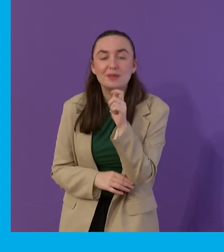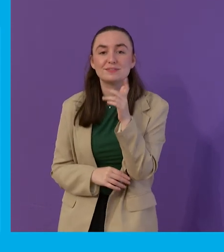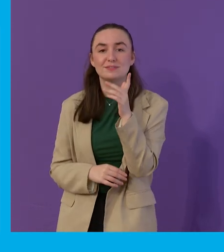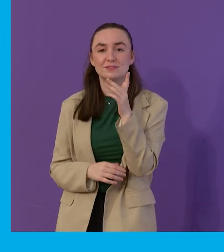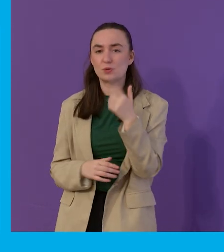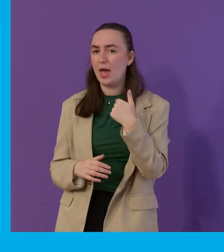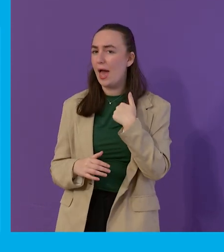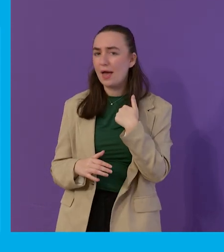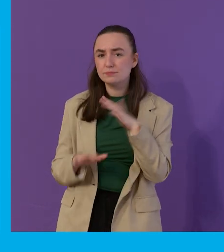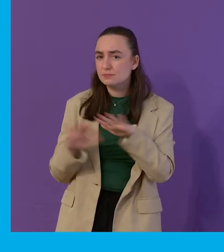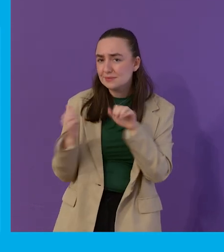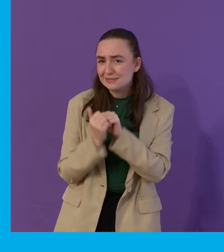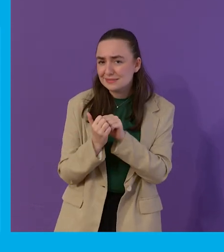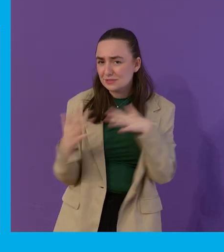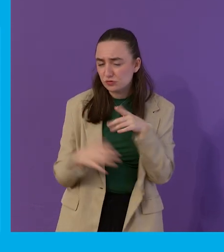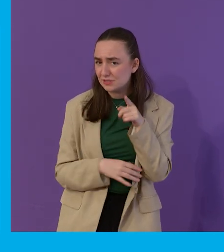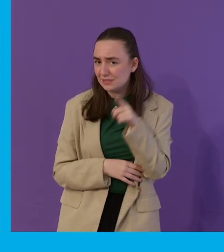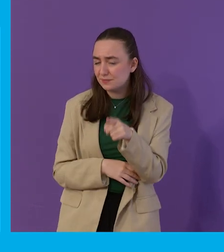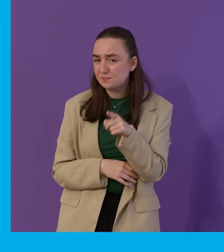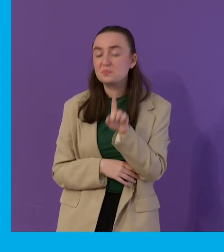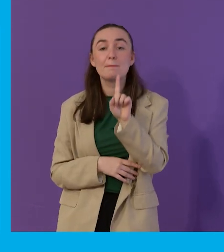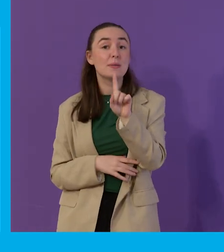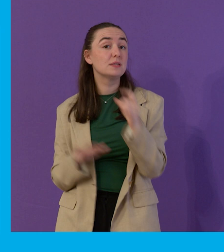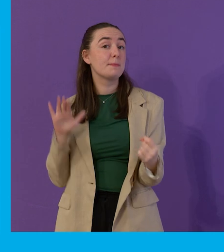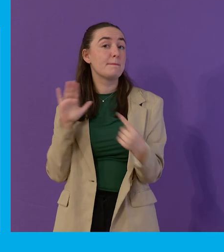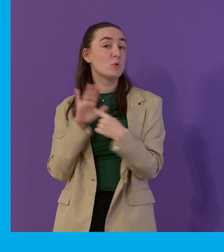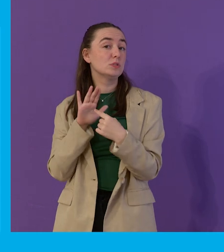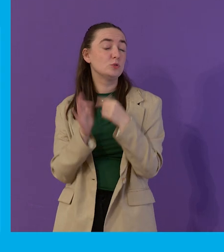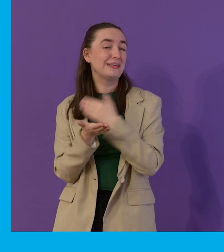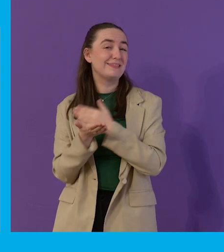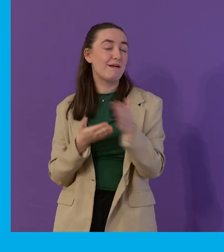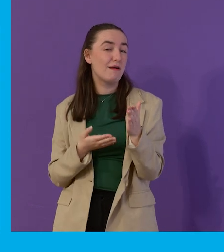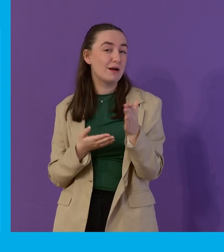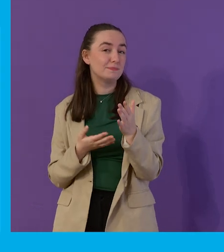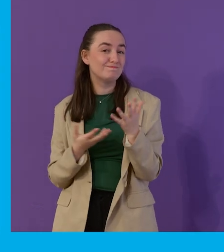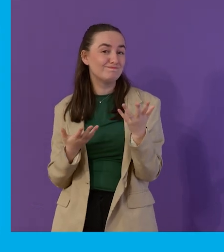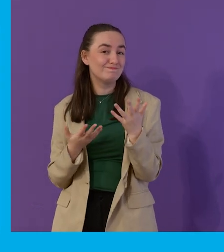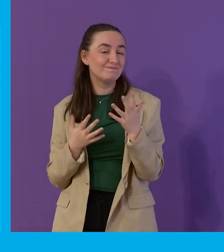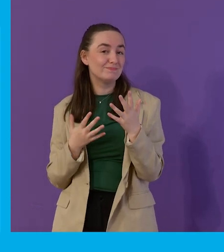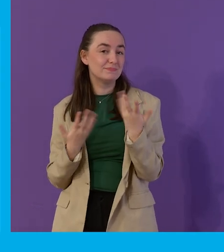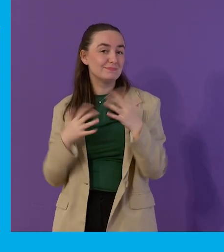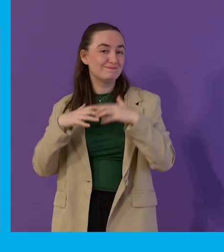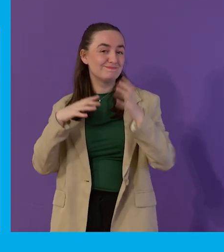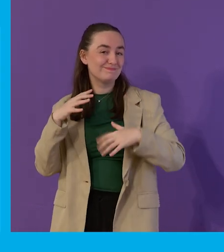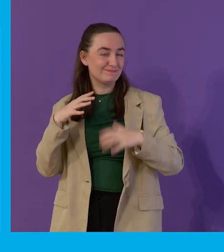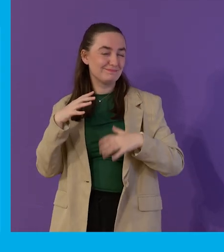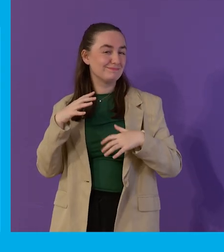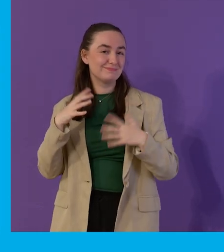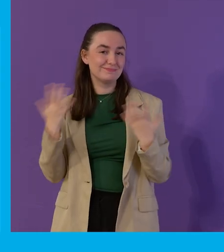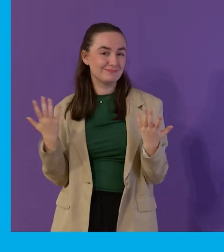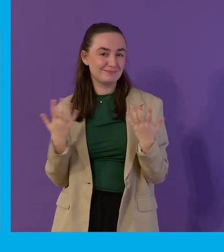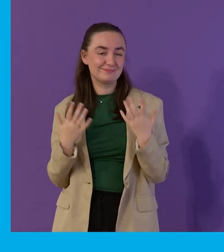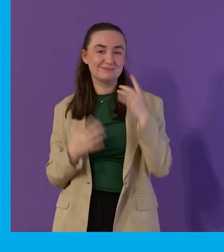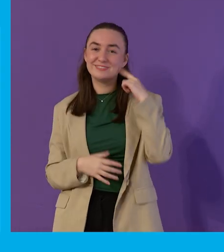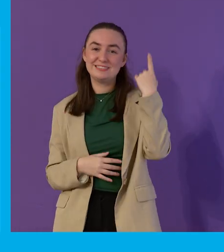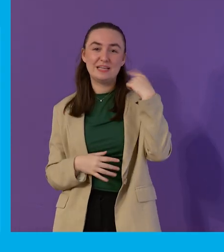with anything, but I think it's important to be clear about... You know, so there are two stories you in the history of